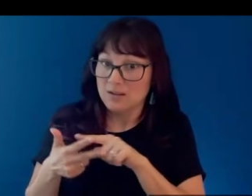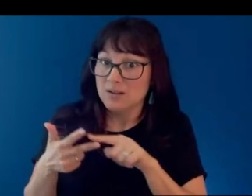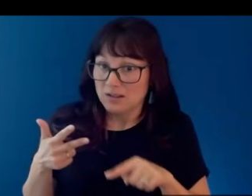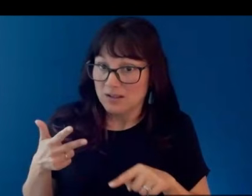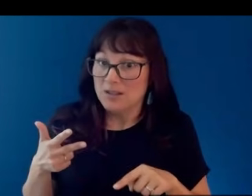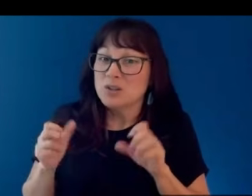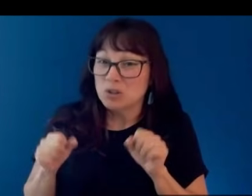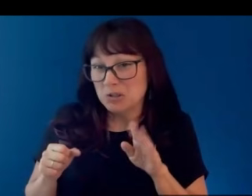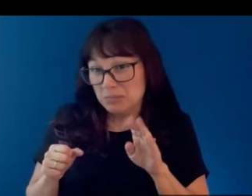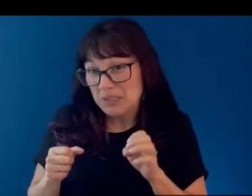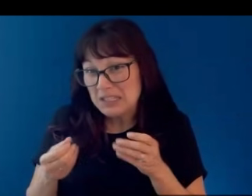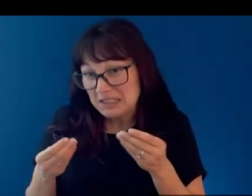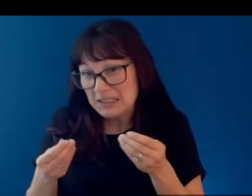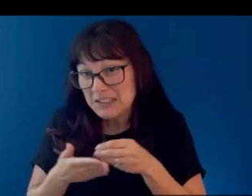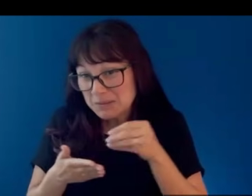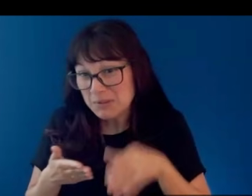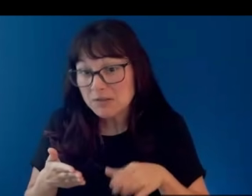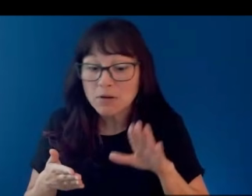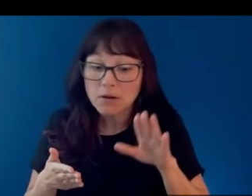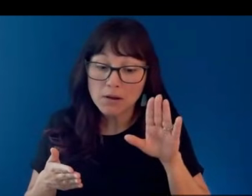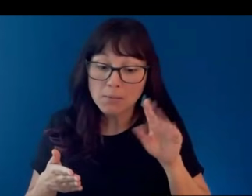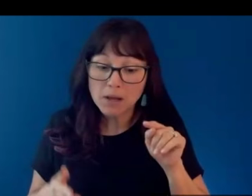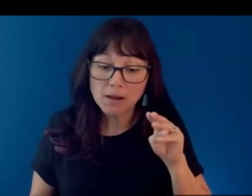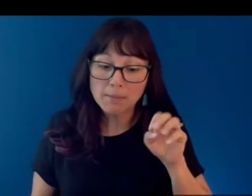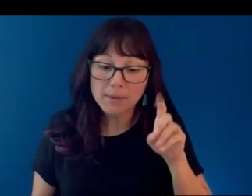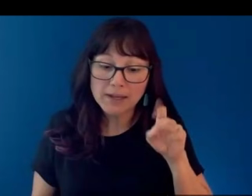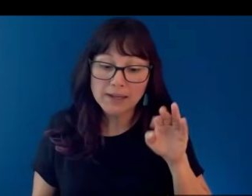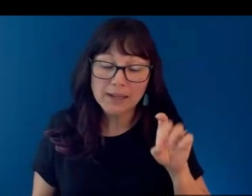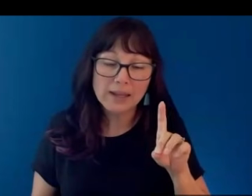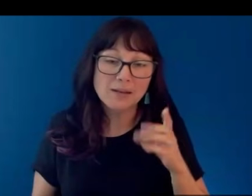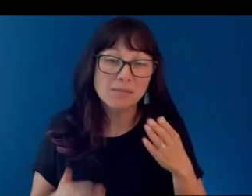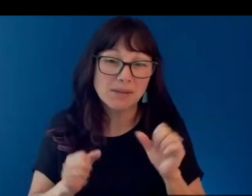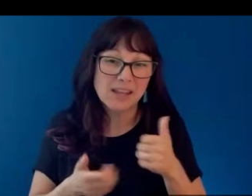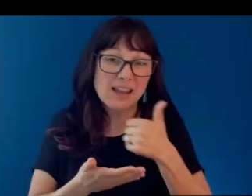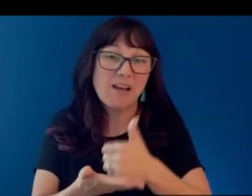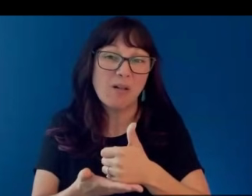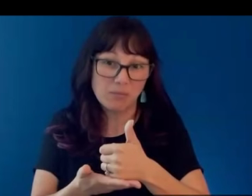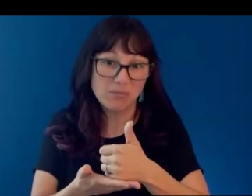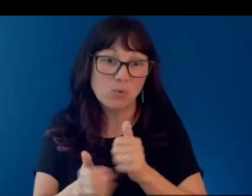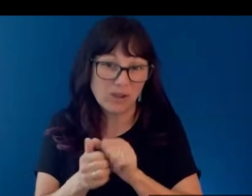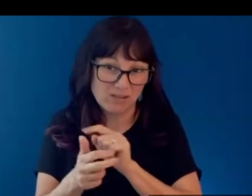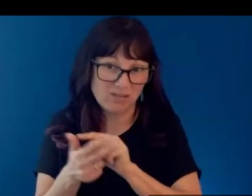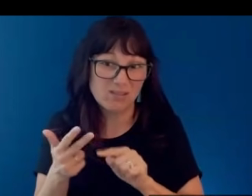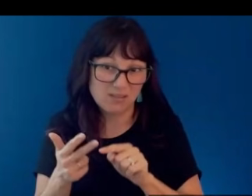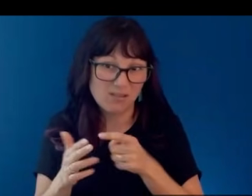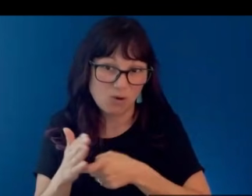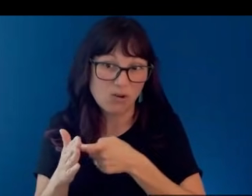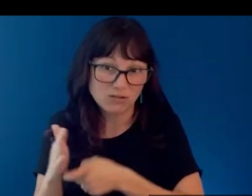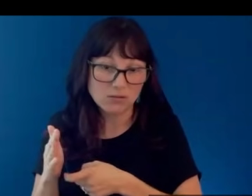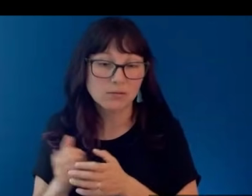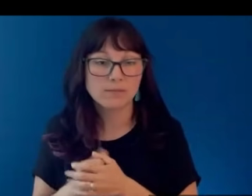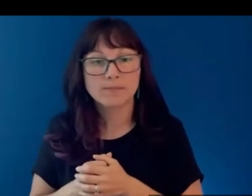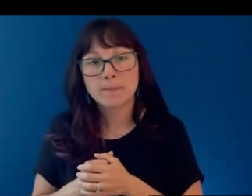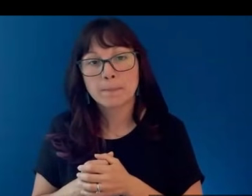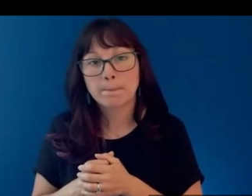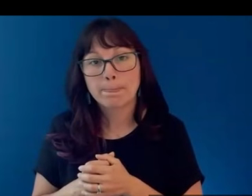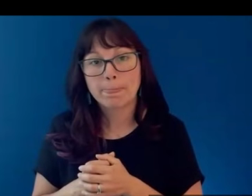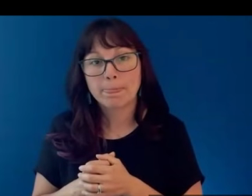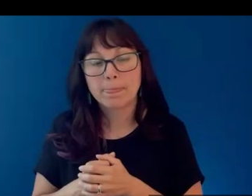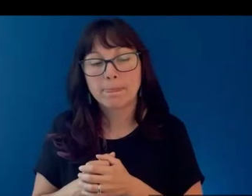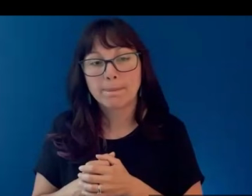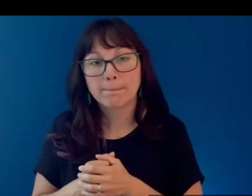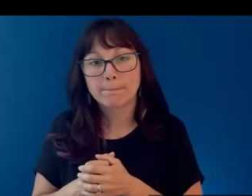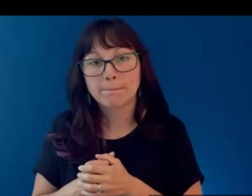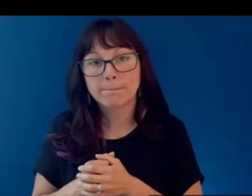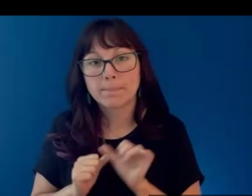expensive, but Medicaid might be able to help with these Medicare costs. And this includes the